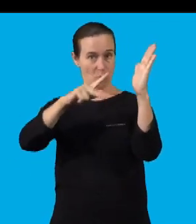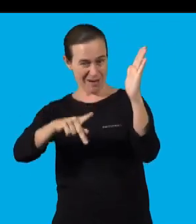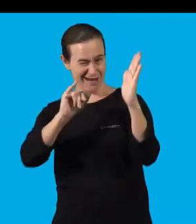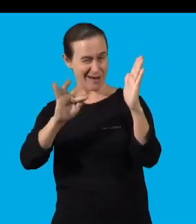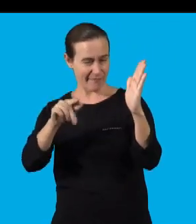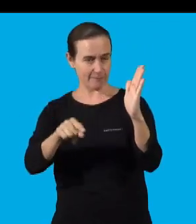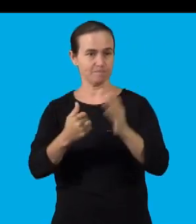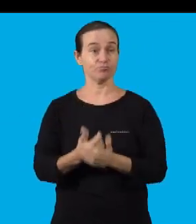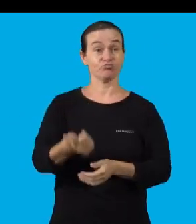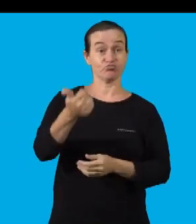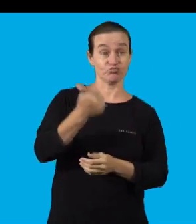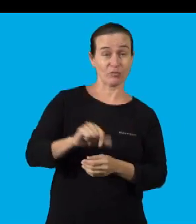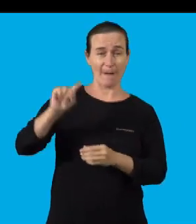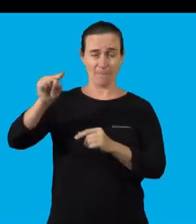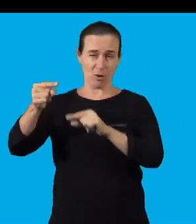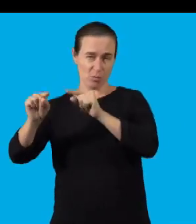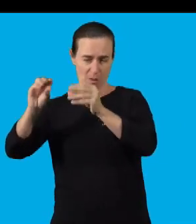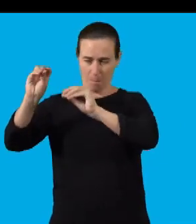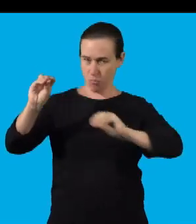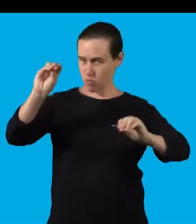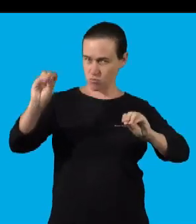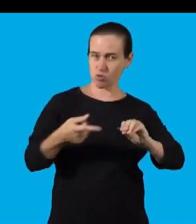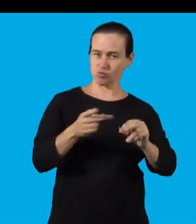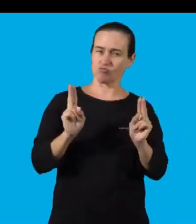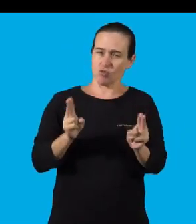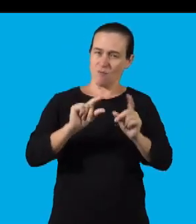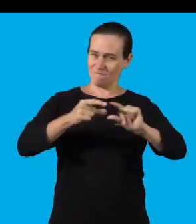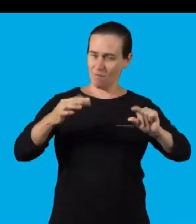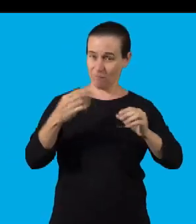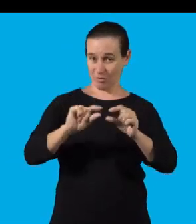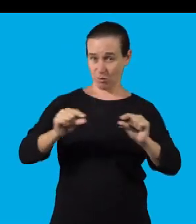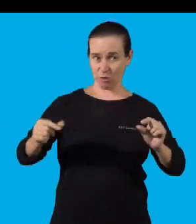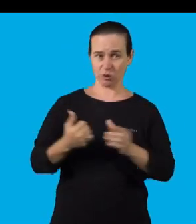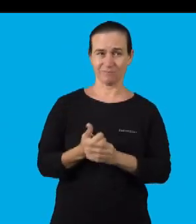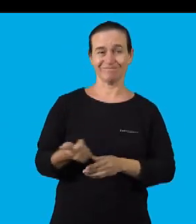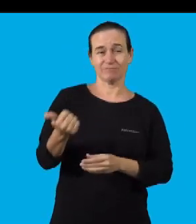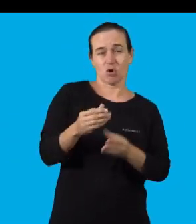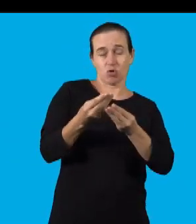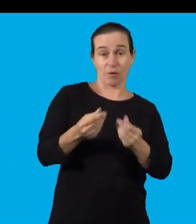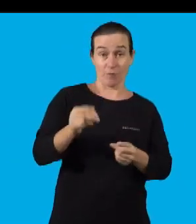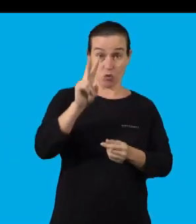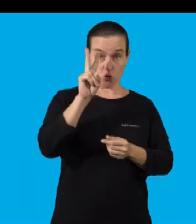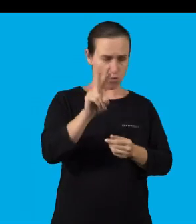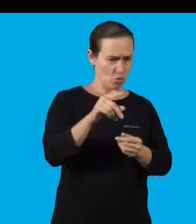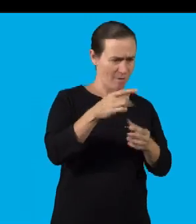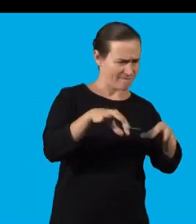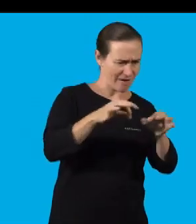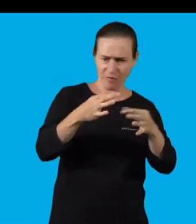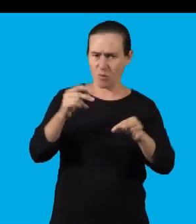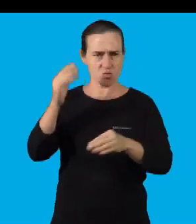also substituting given points into a standard form of an equation, solving for two